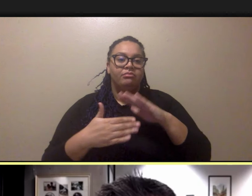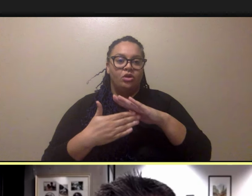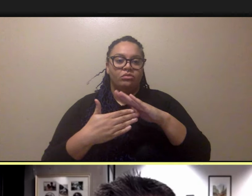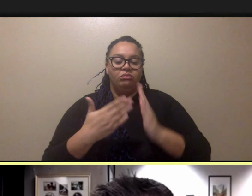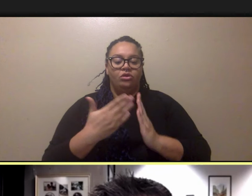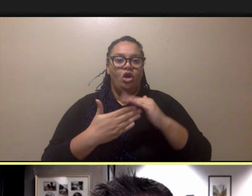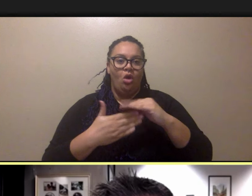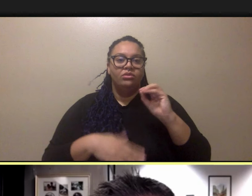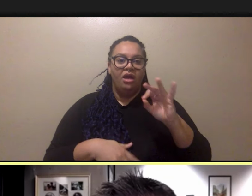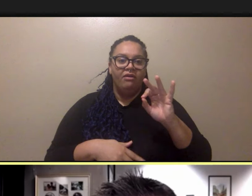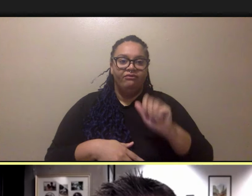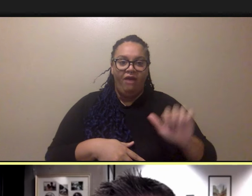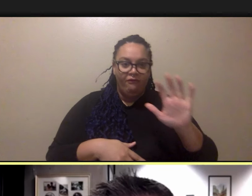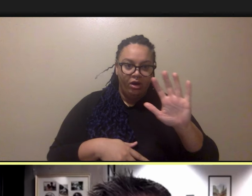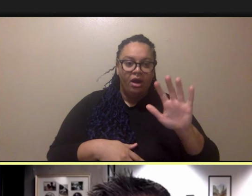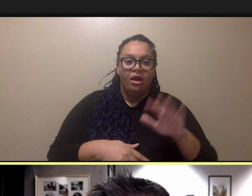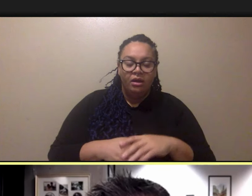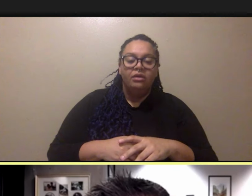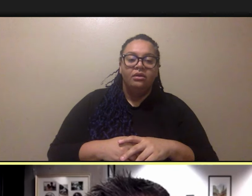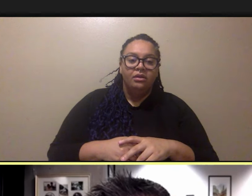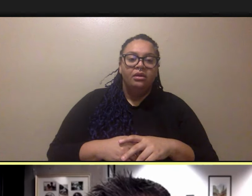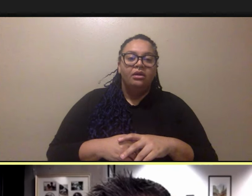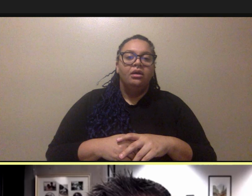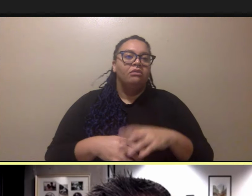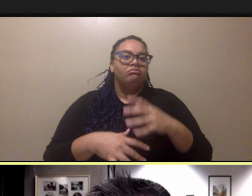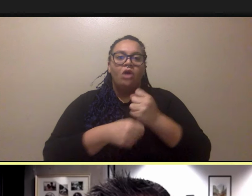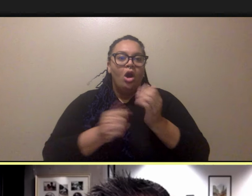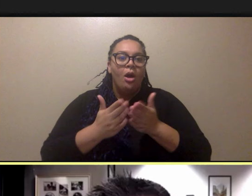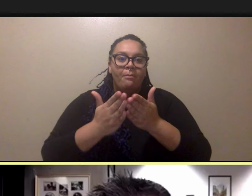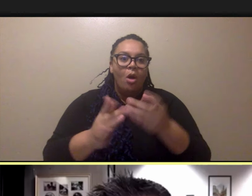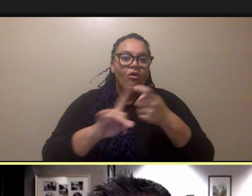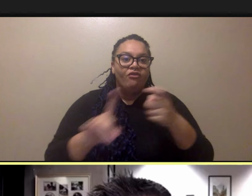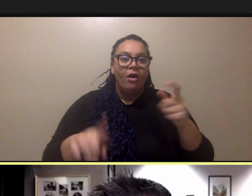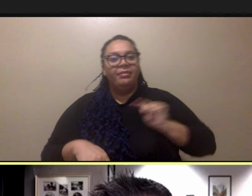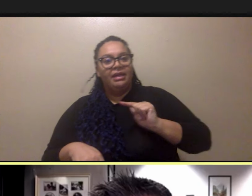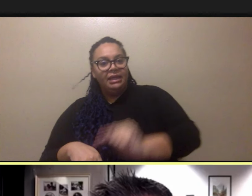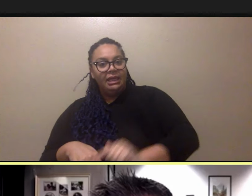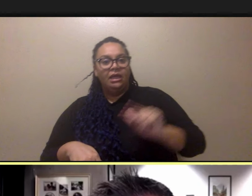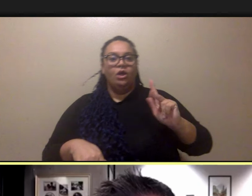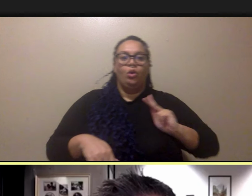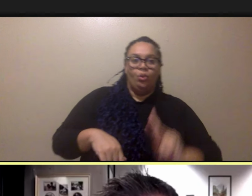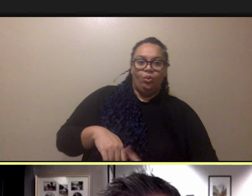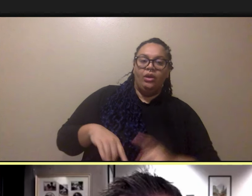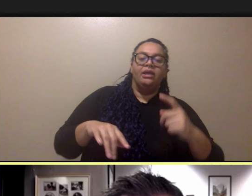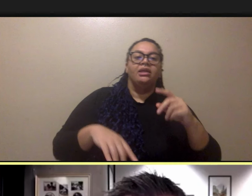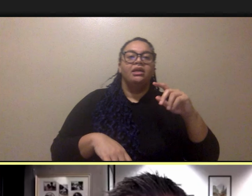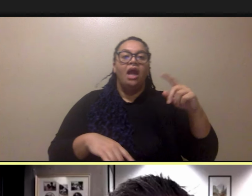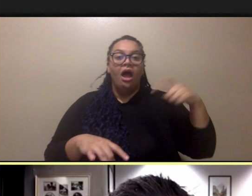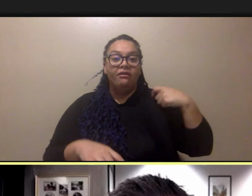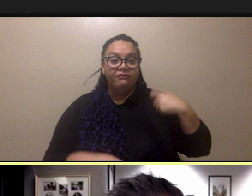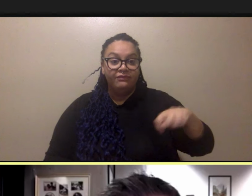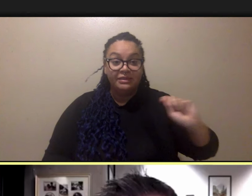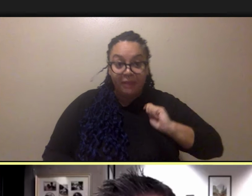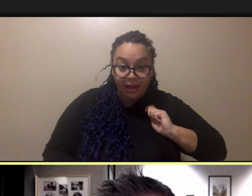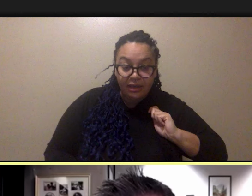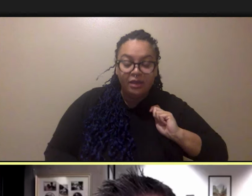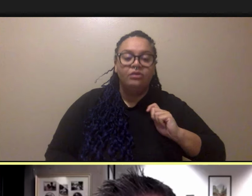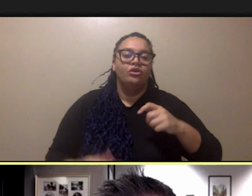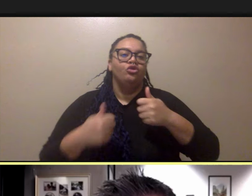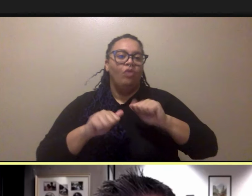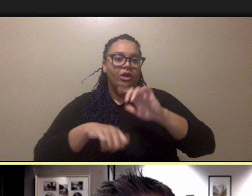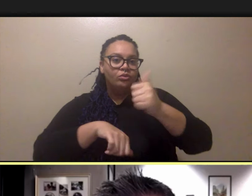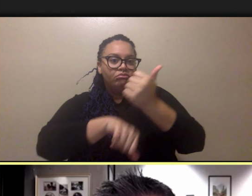charter from the King and Queen of Spain to try to establish a trade route to Asia.